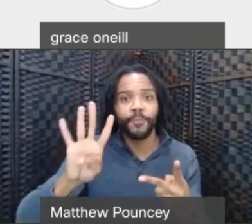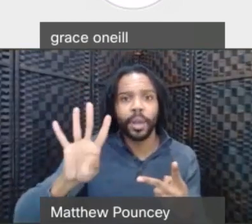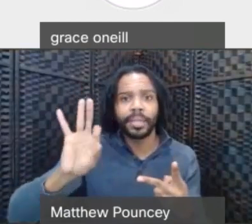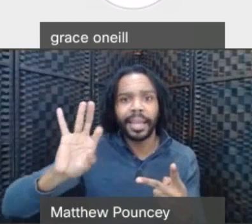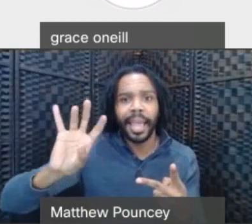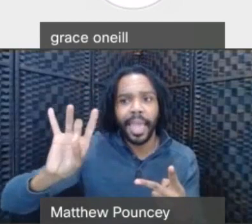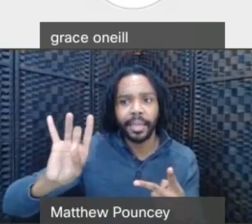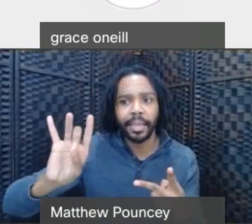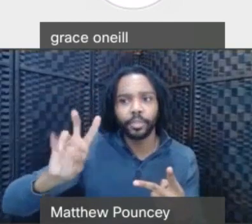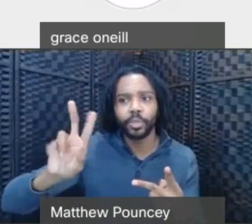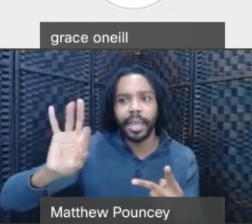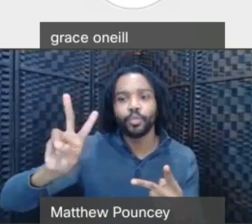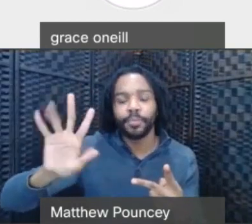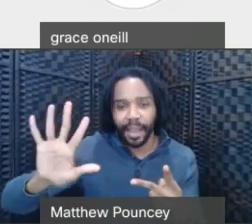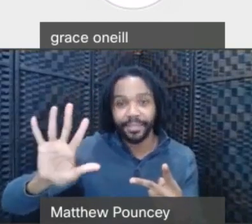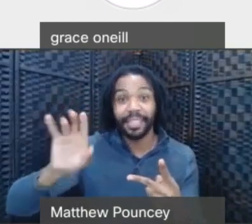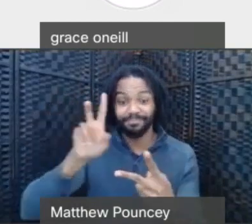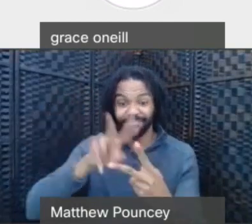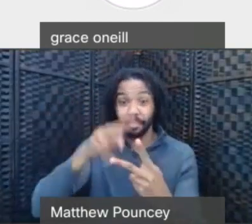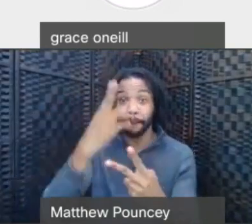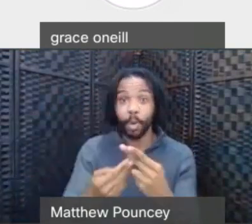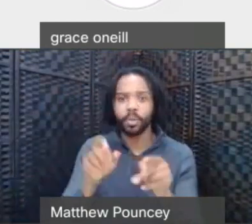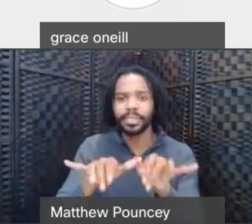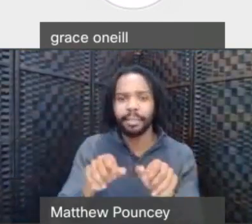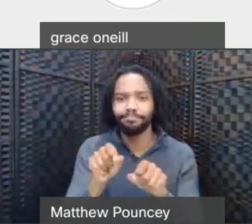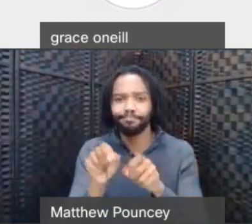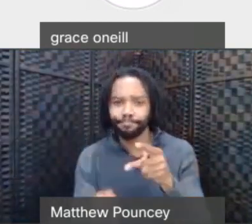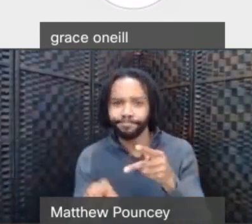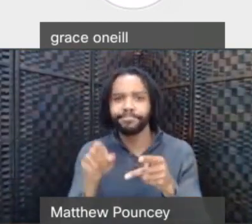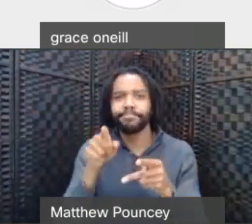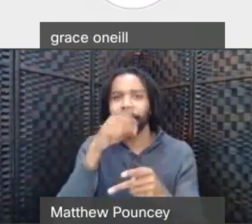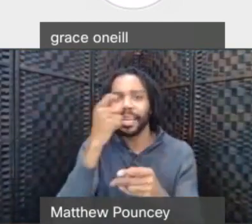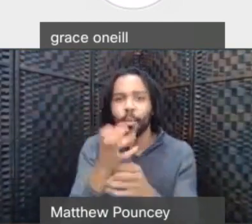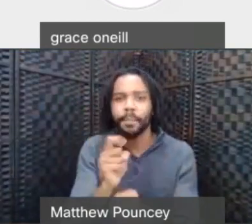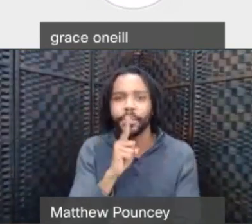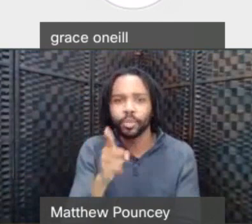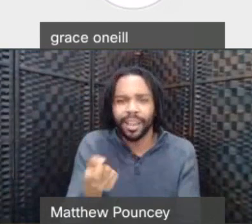202-498-9529. I'll put them in the chat because I'd like to really understand the question a little better.